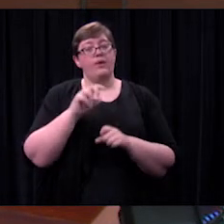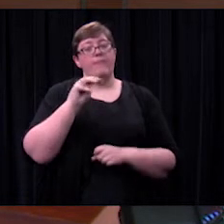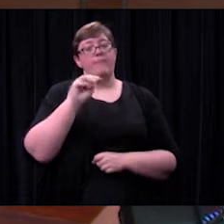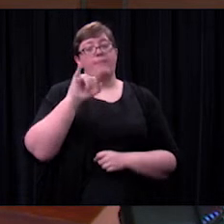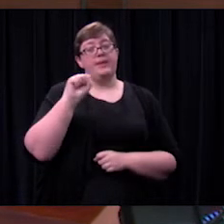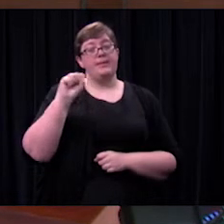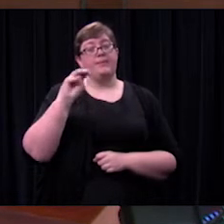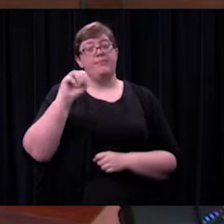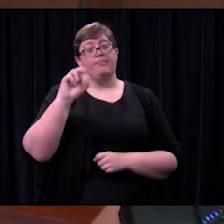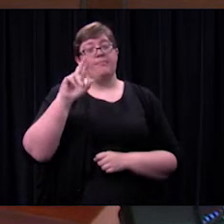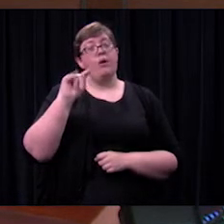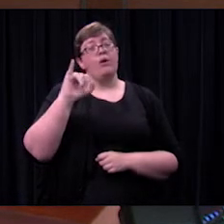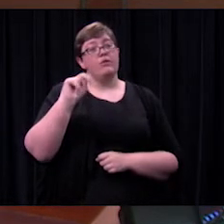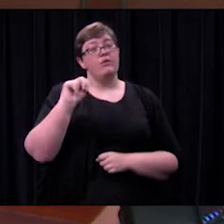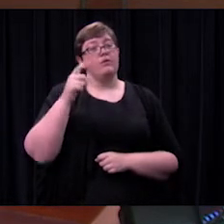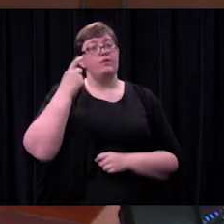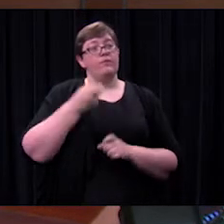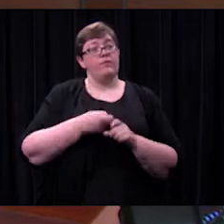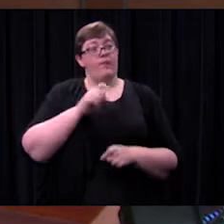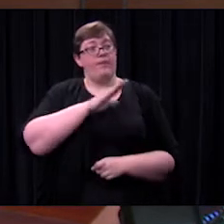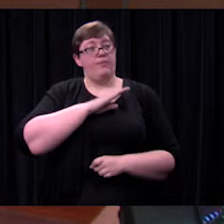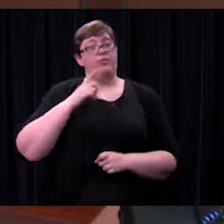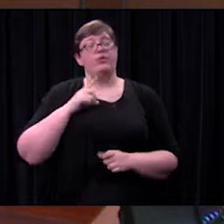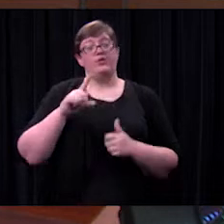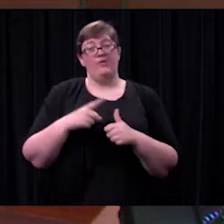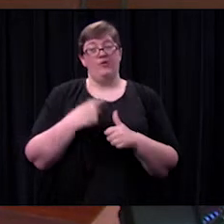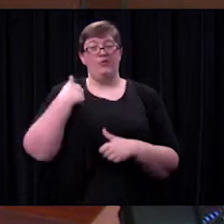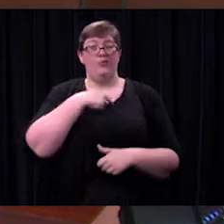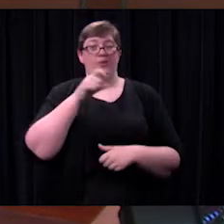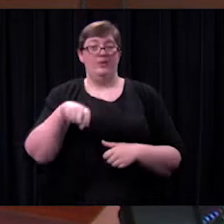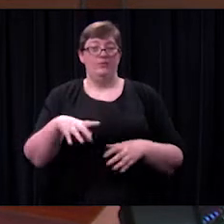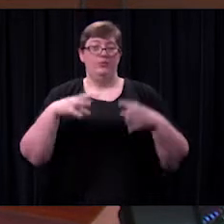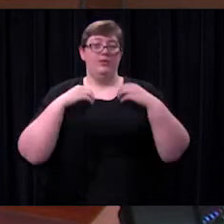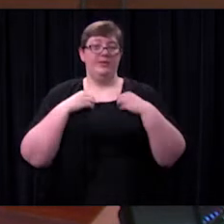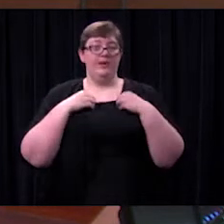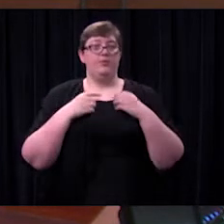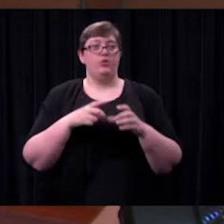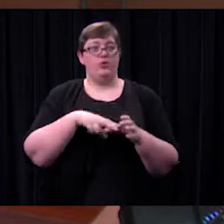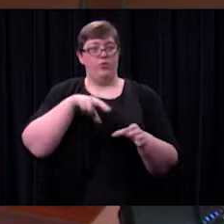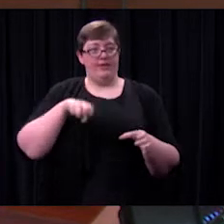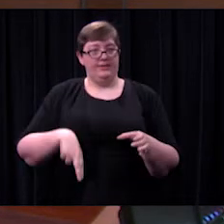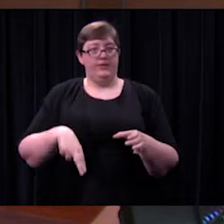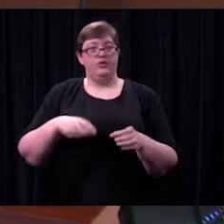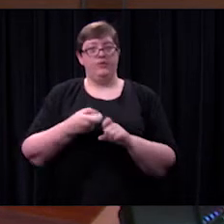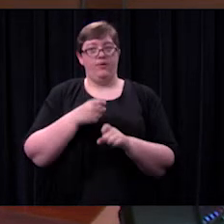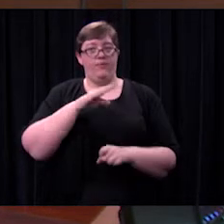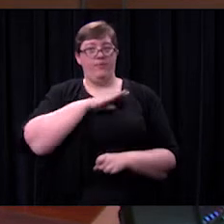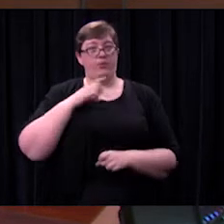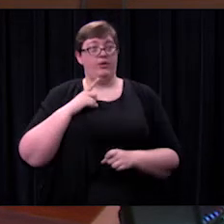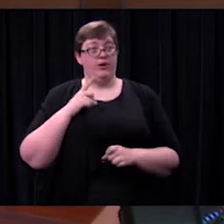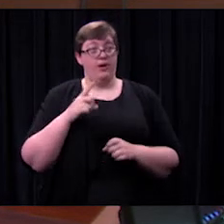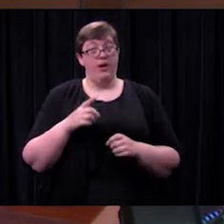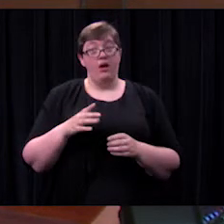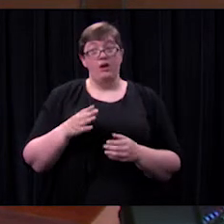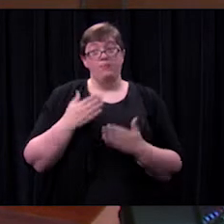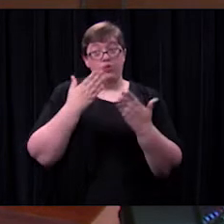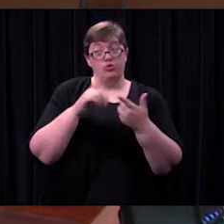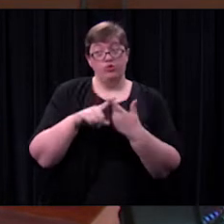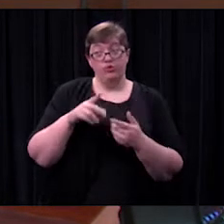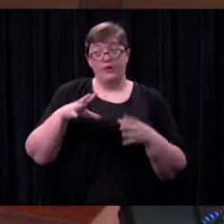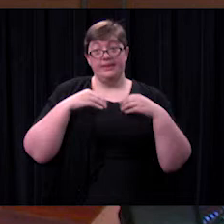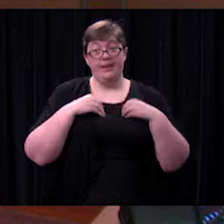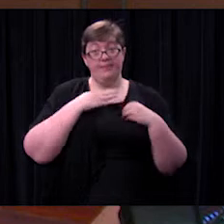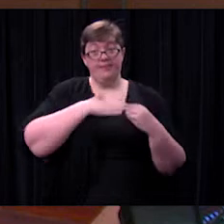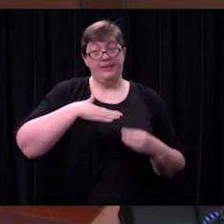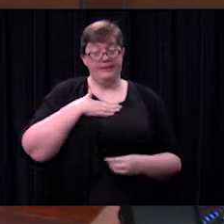of the things we have to do is accept that resignation as a board. So can I get a motion to accept? So